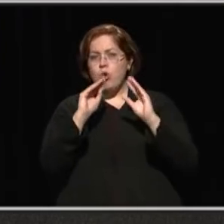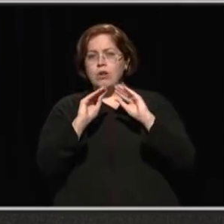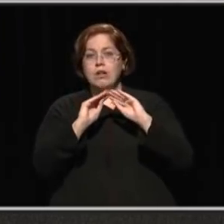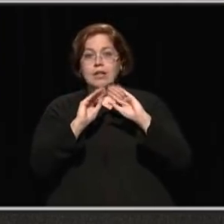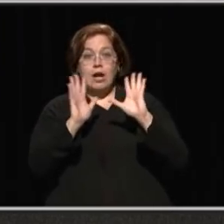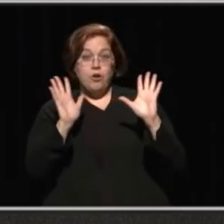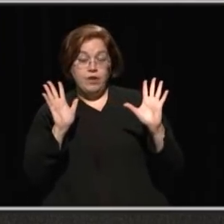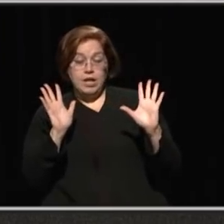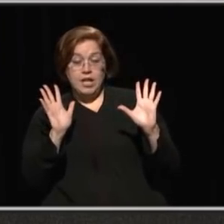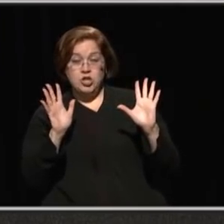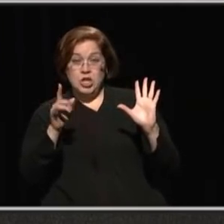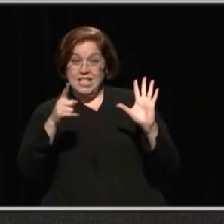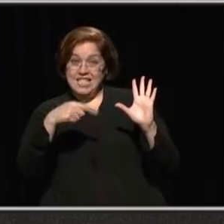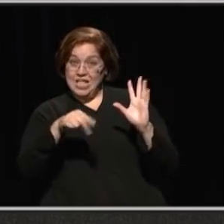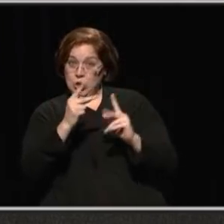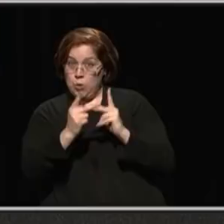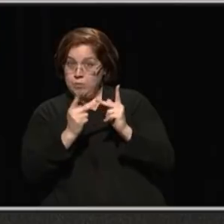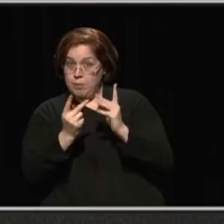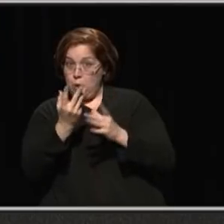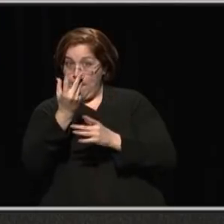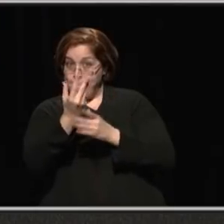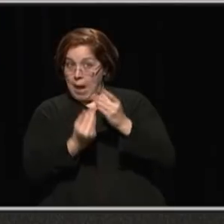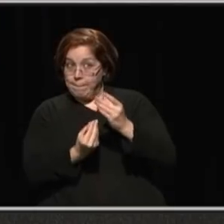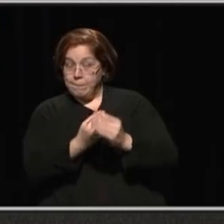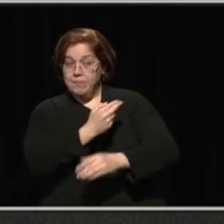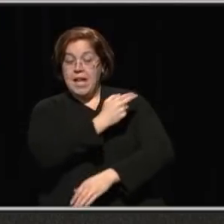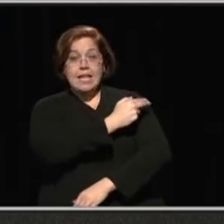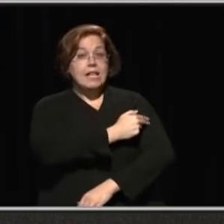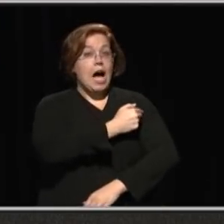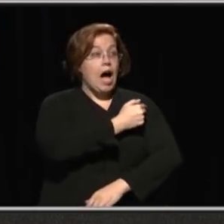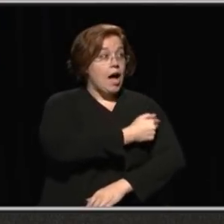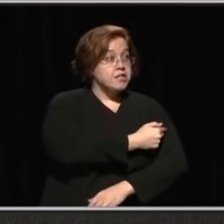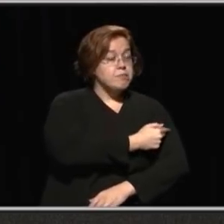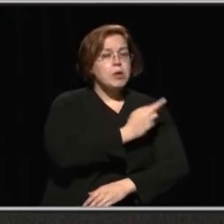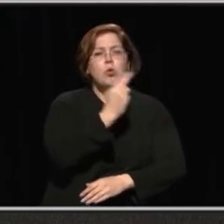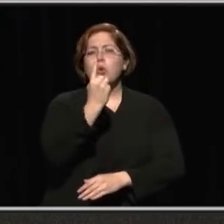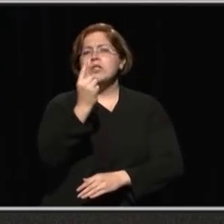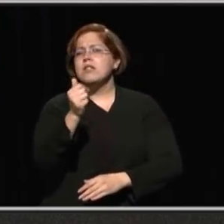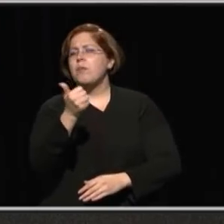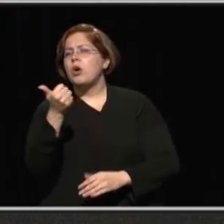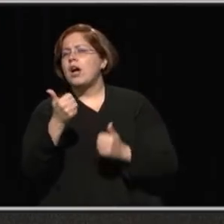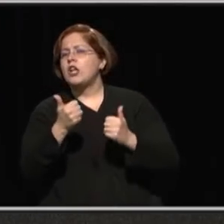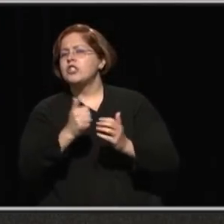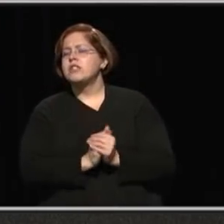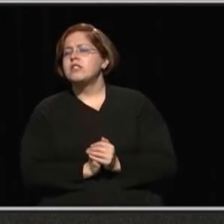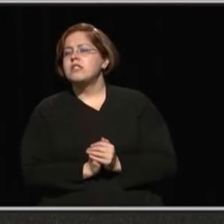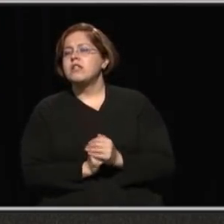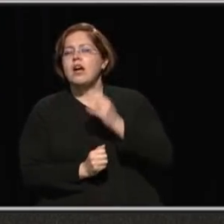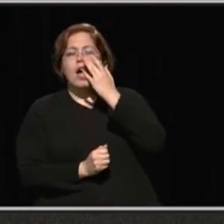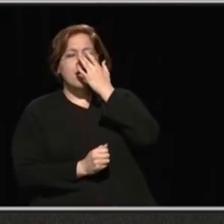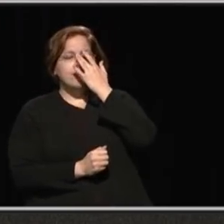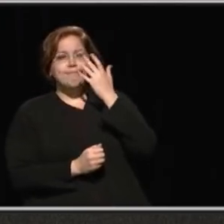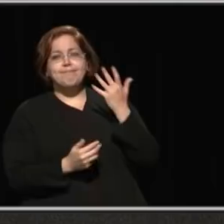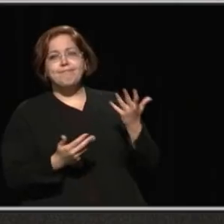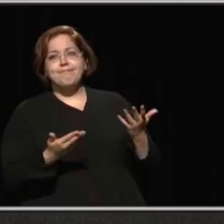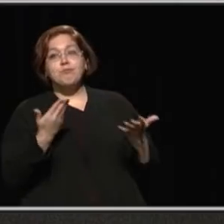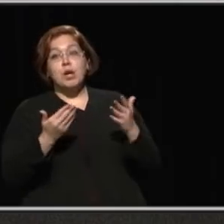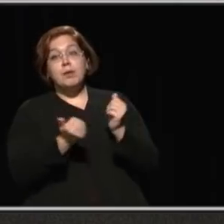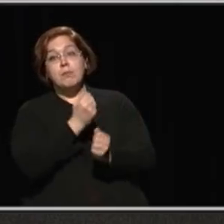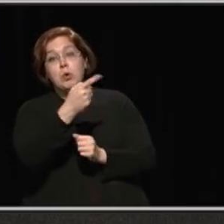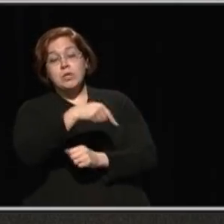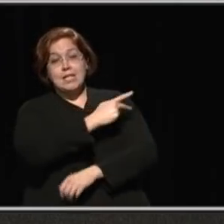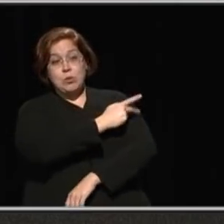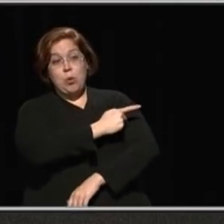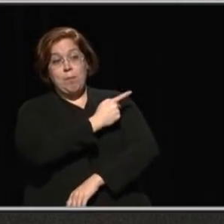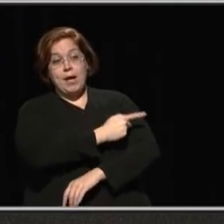did those people pass away at the hospital or outside of a hospital? Most likely, these were patients